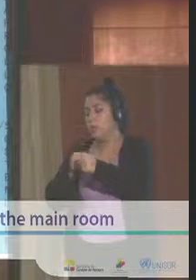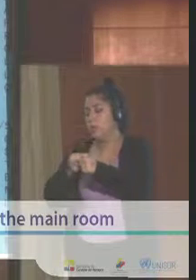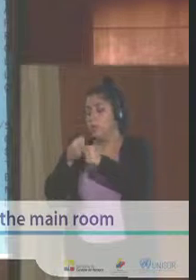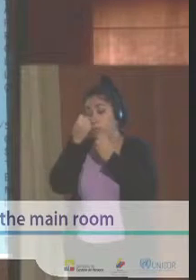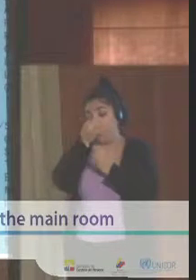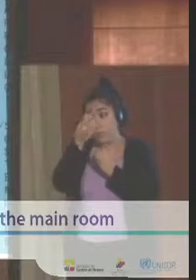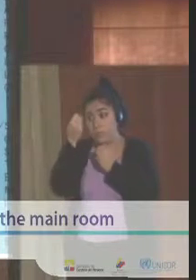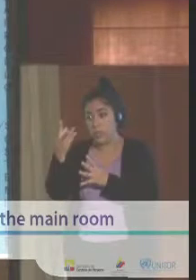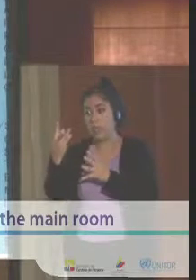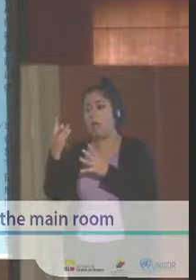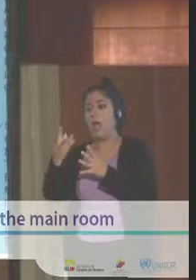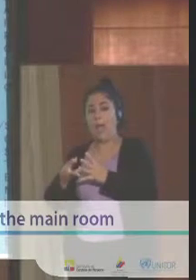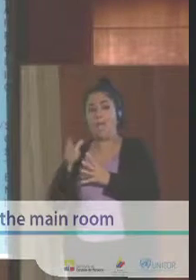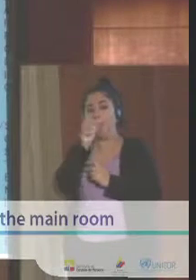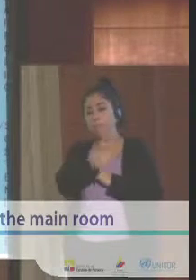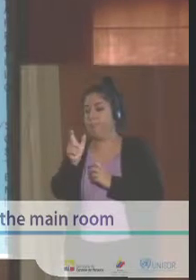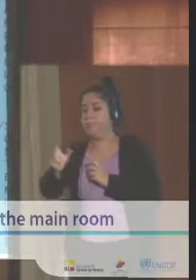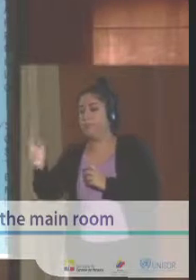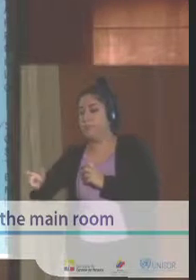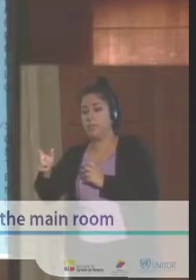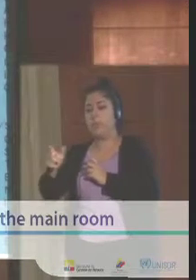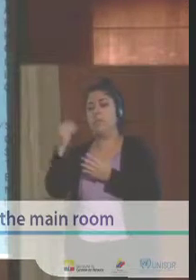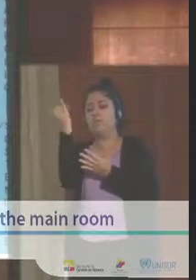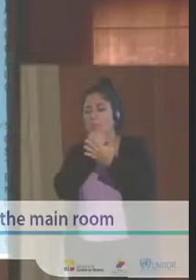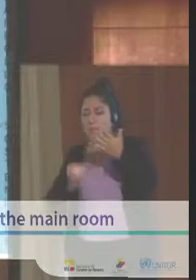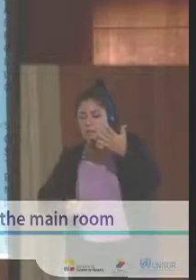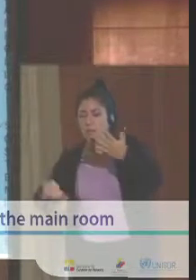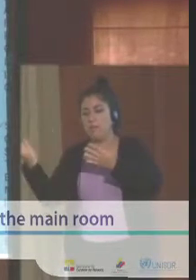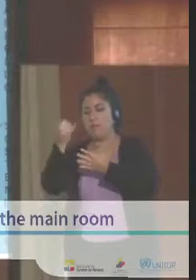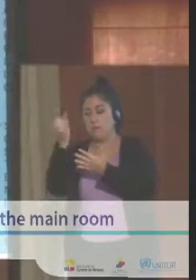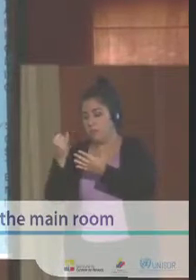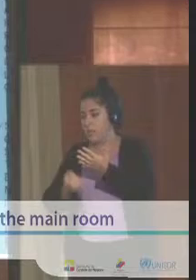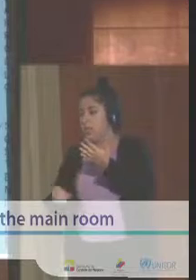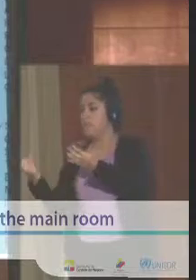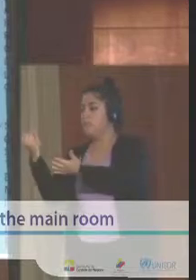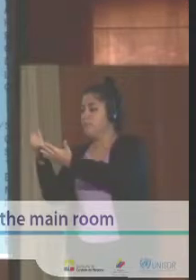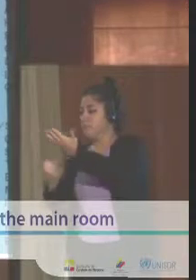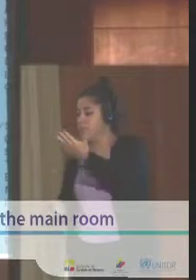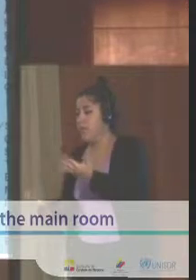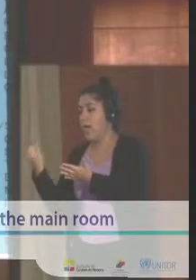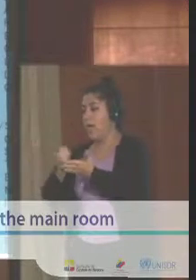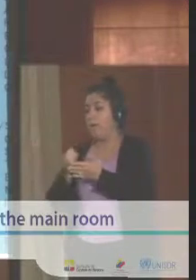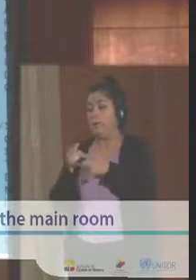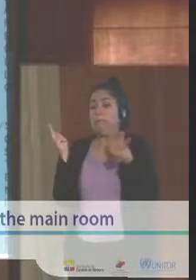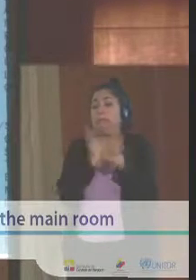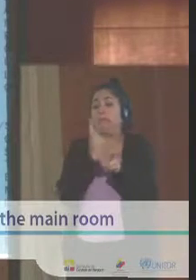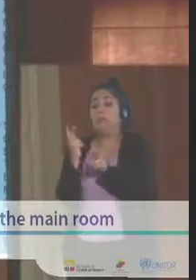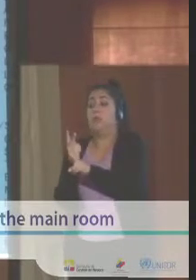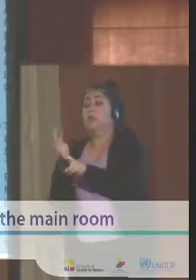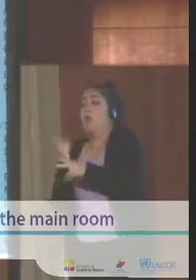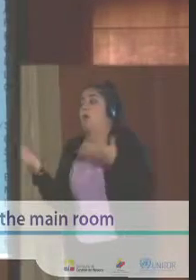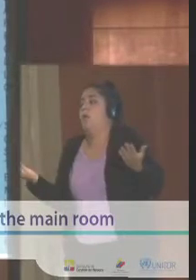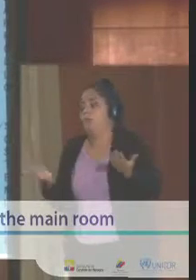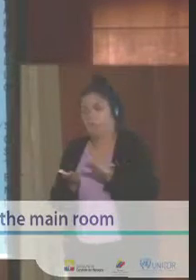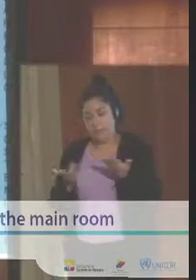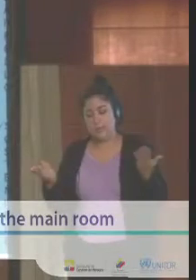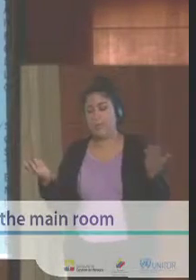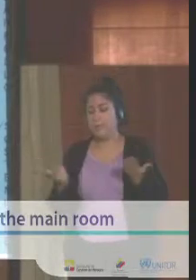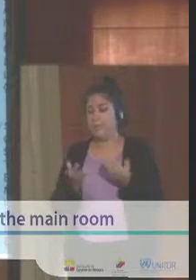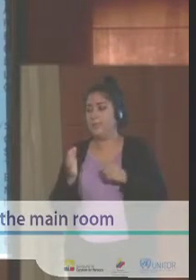strengthening this process through generation information available through danger maps or hazard